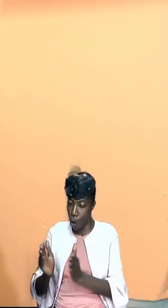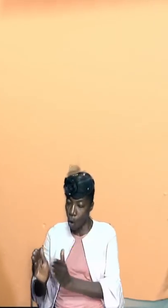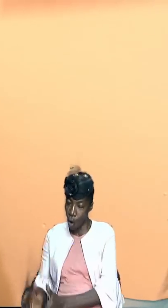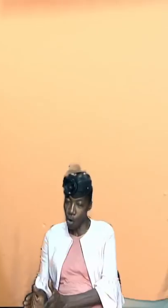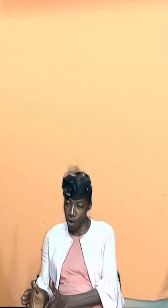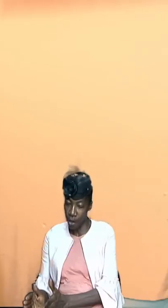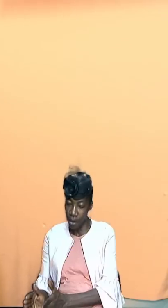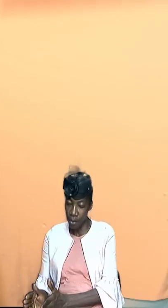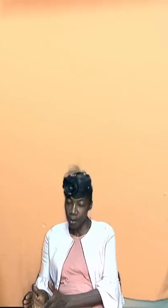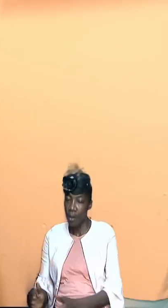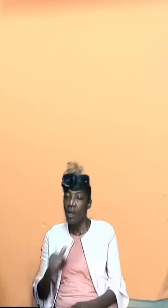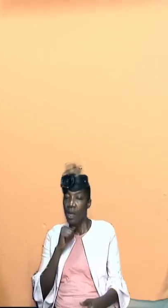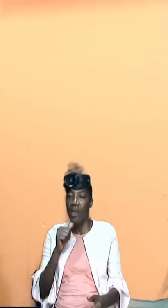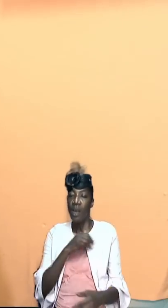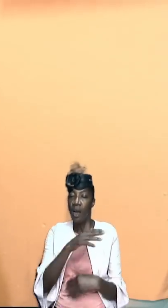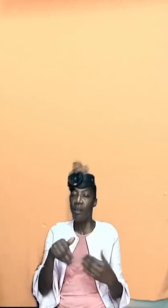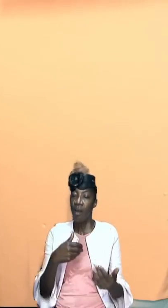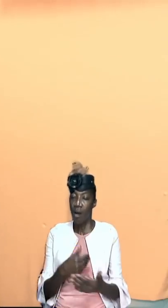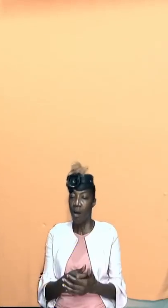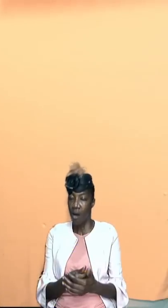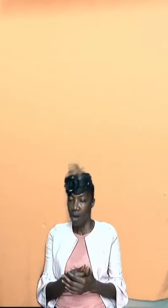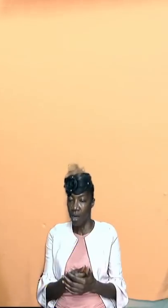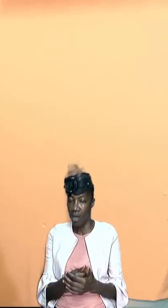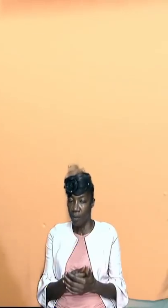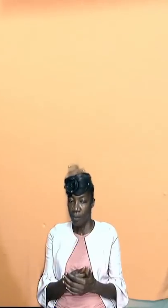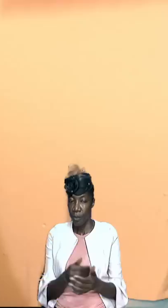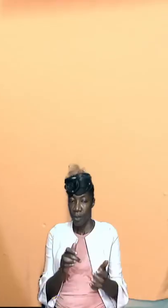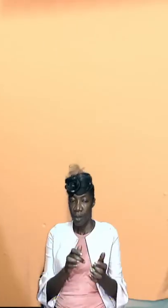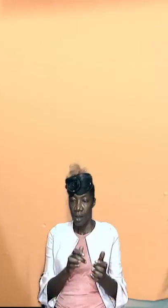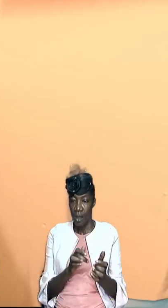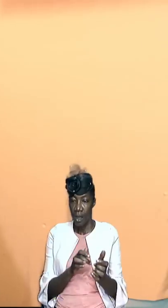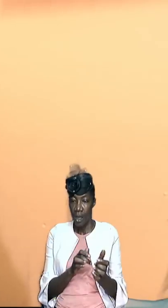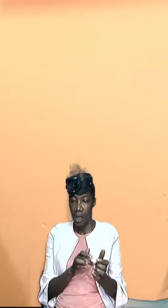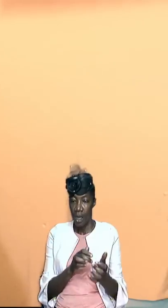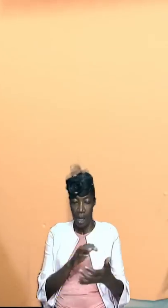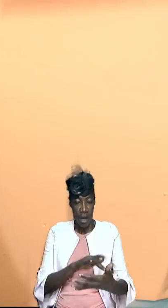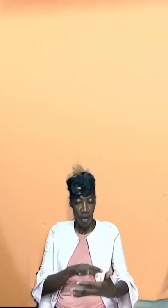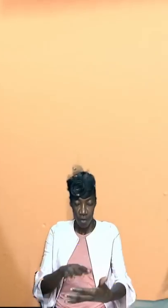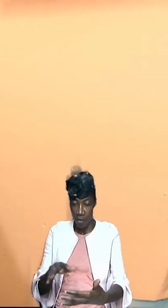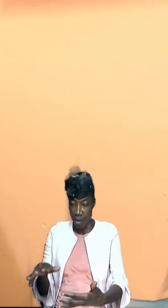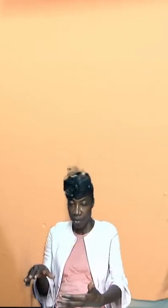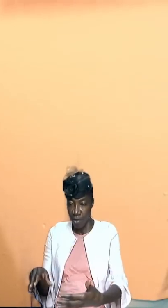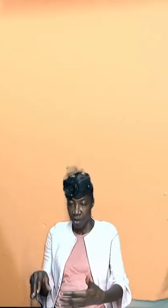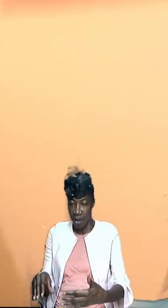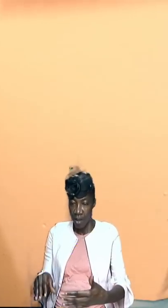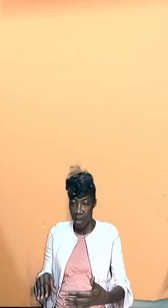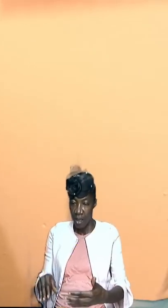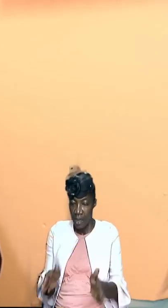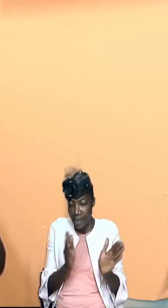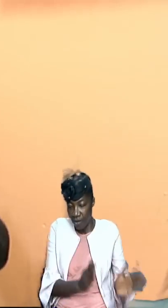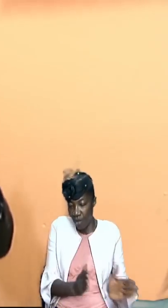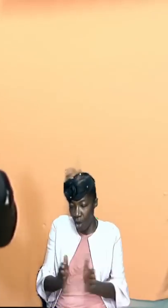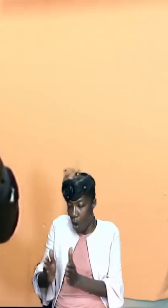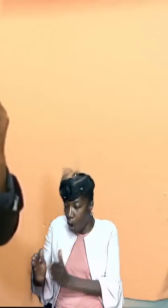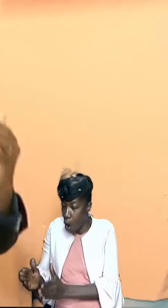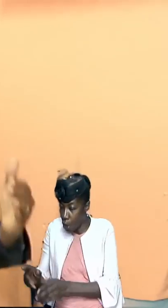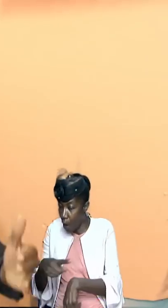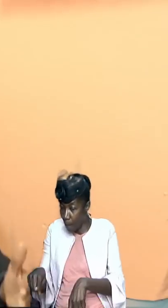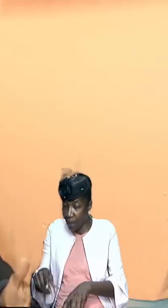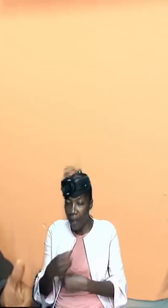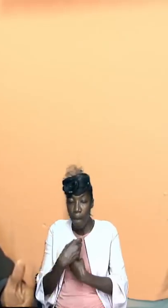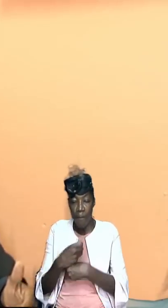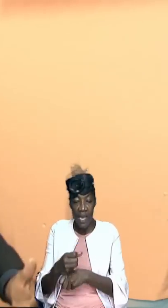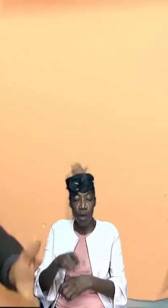it is not all the chapters that are chronological, but nevertheless, it sets out in order what happened at